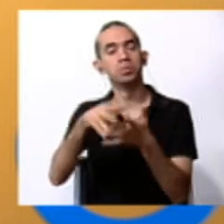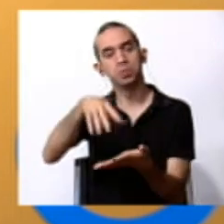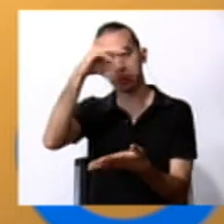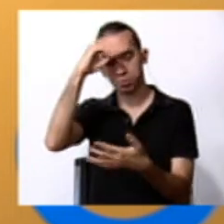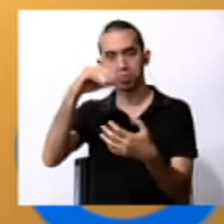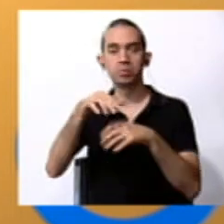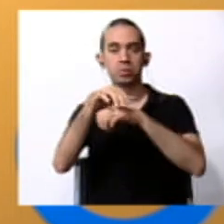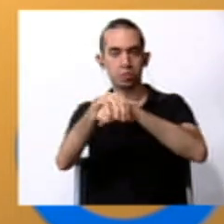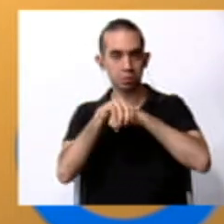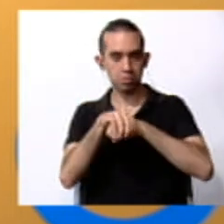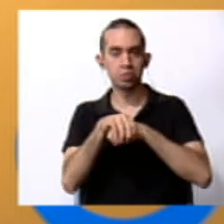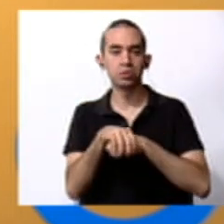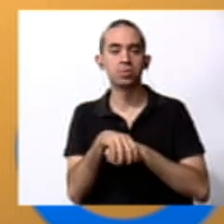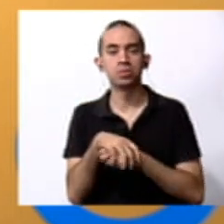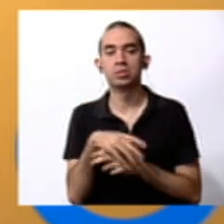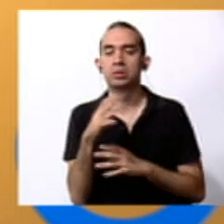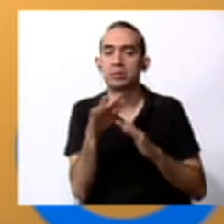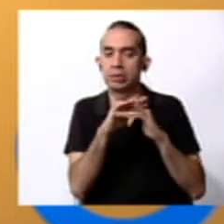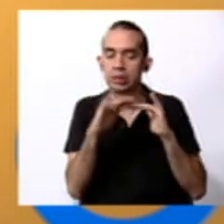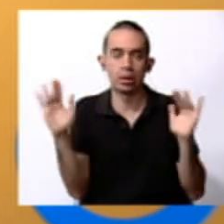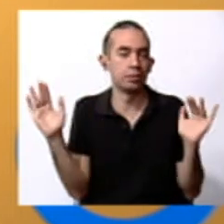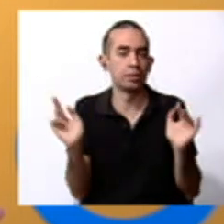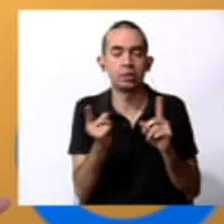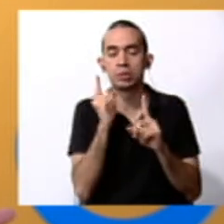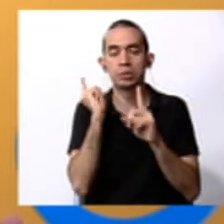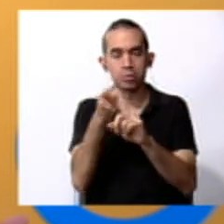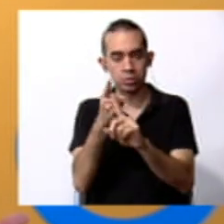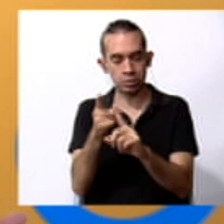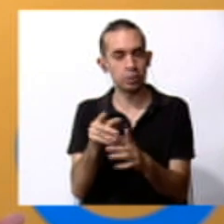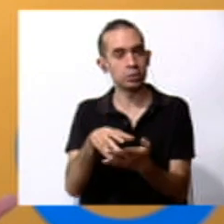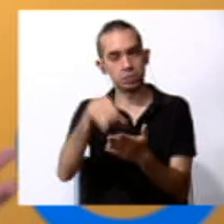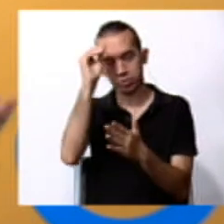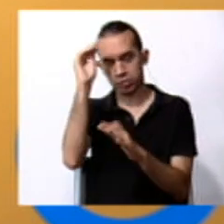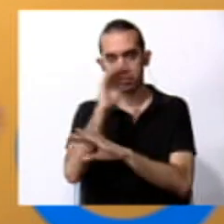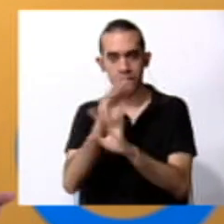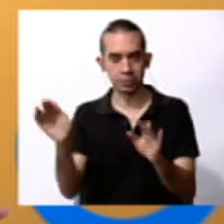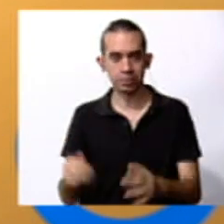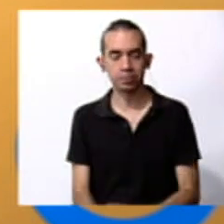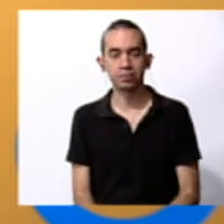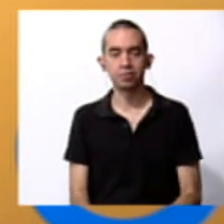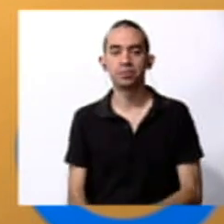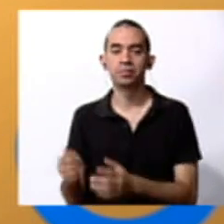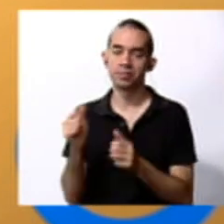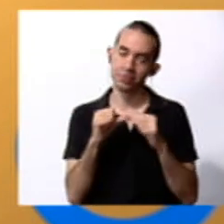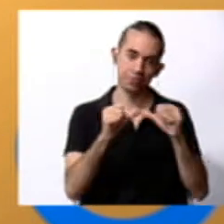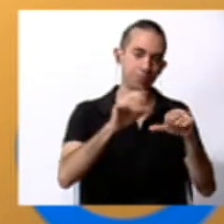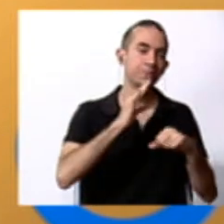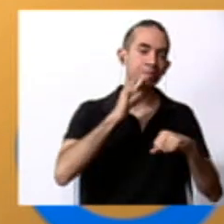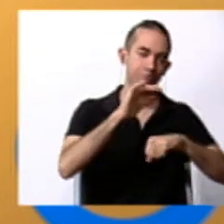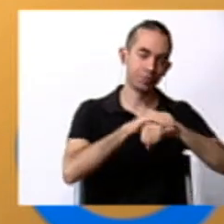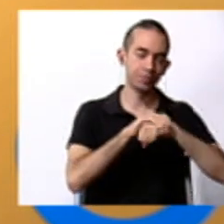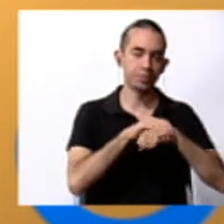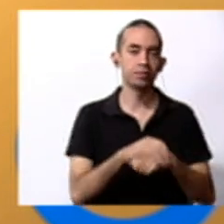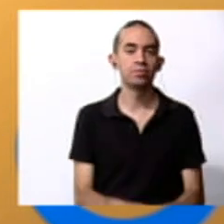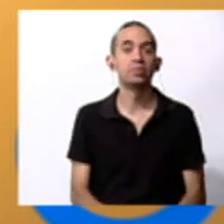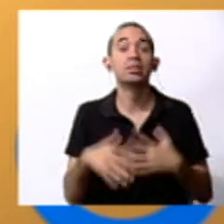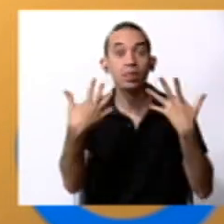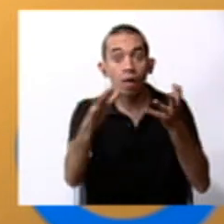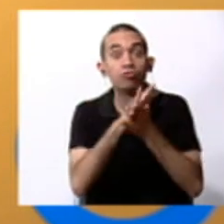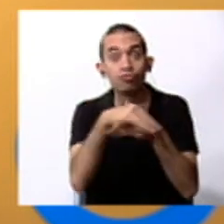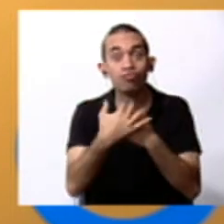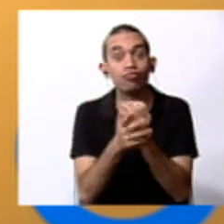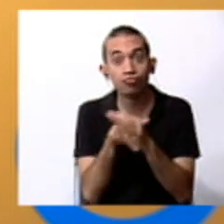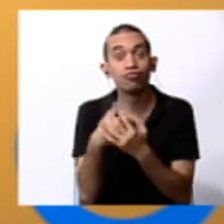serán utilizados única y exclusivamente con fines educativos. Okay, you washed your hands already?